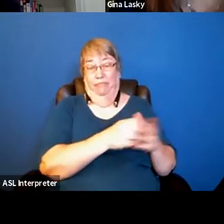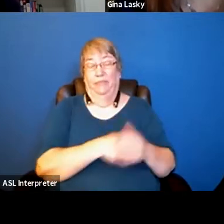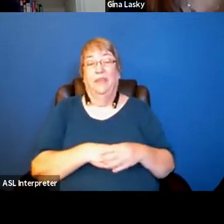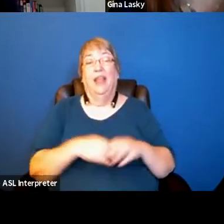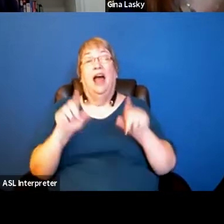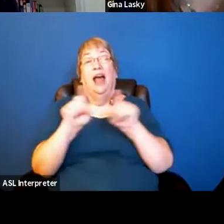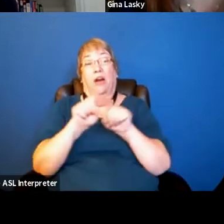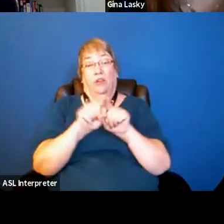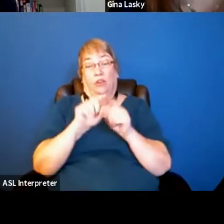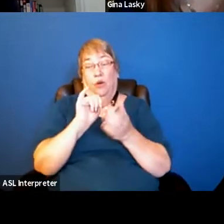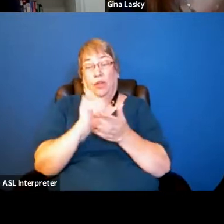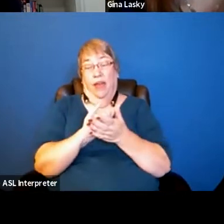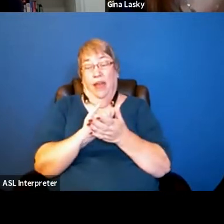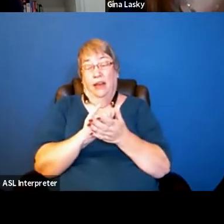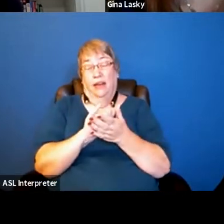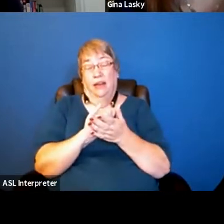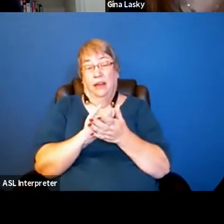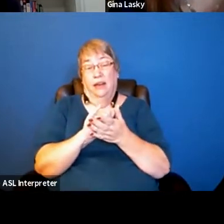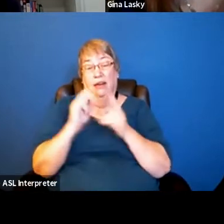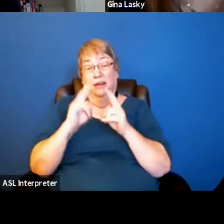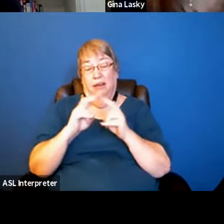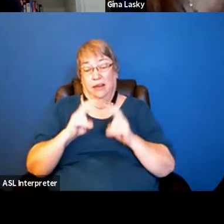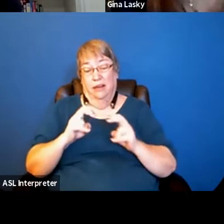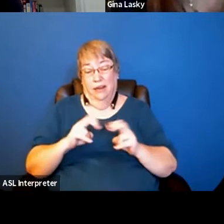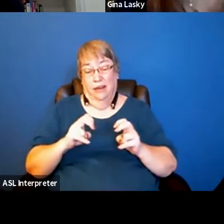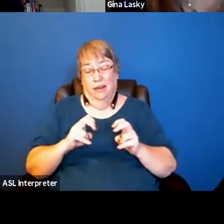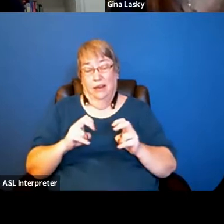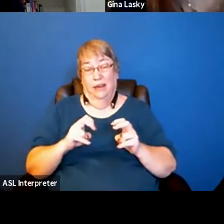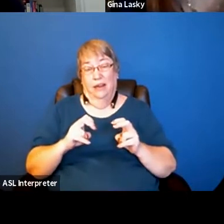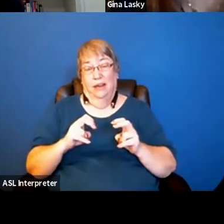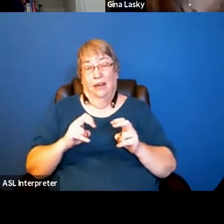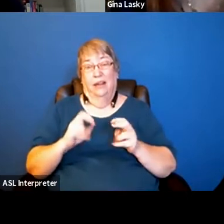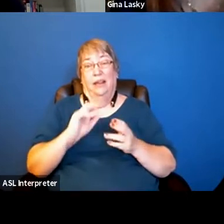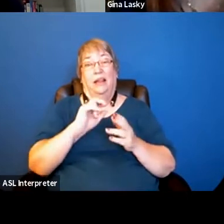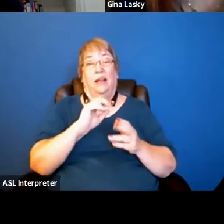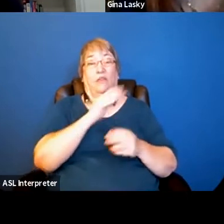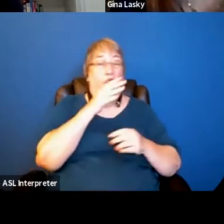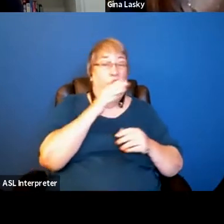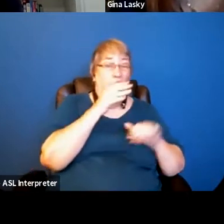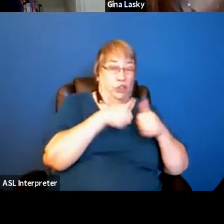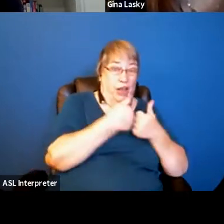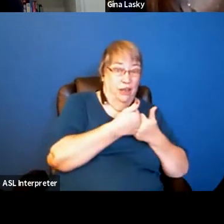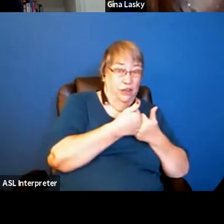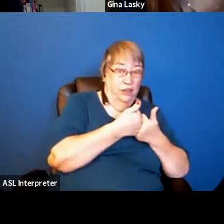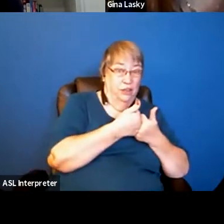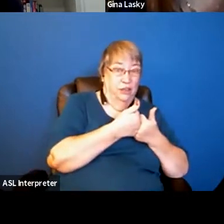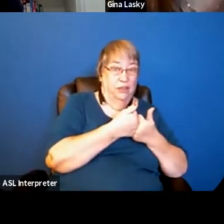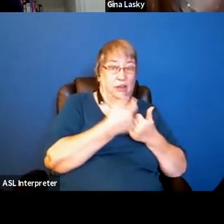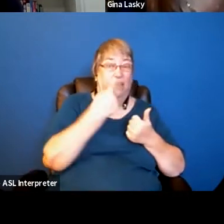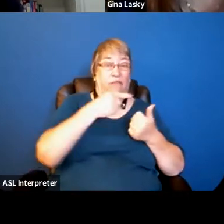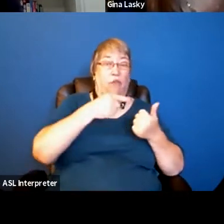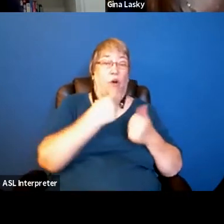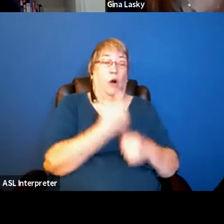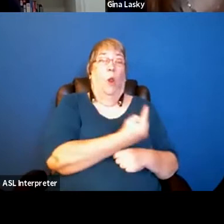this finding aligns with the qualitative data, which highlighted rural challenges in terms of social isolation